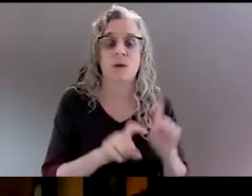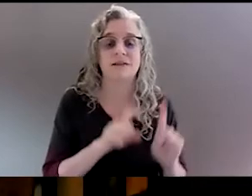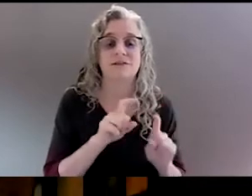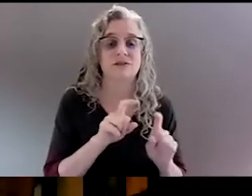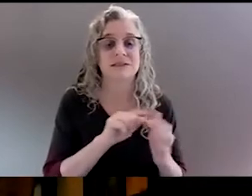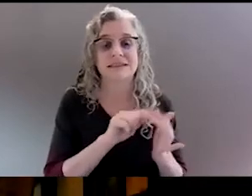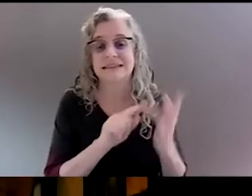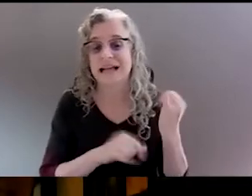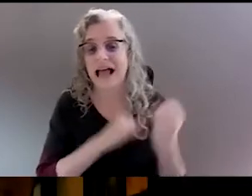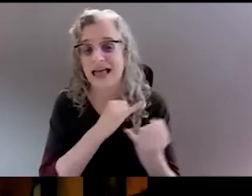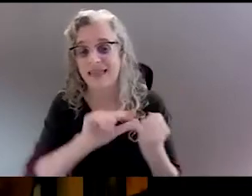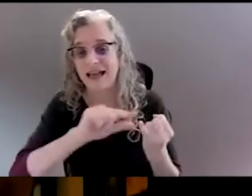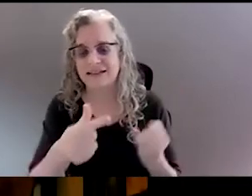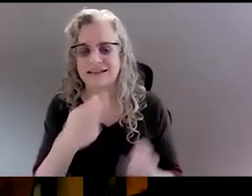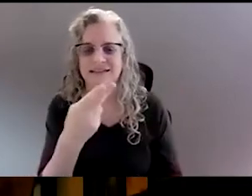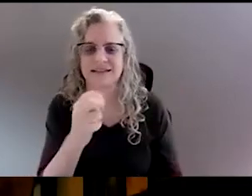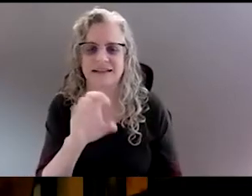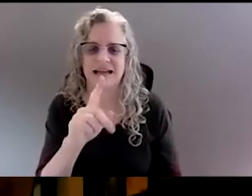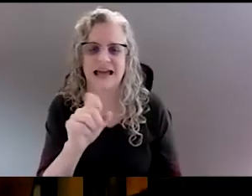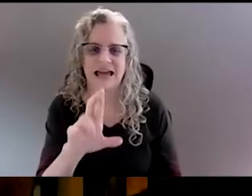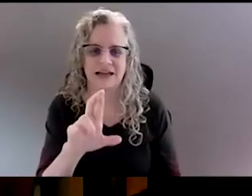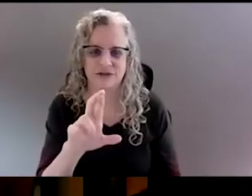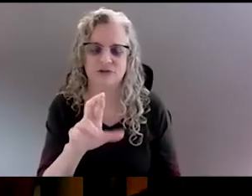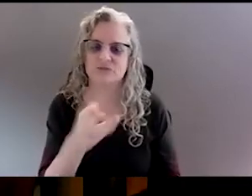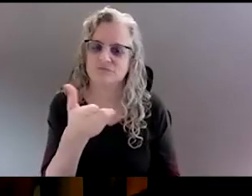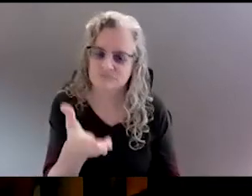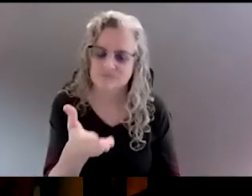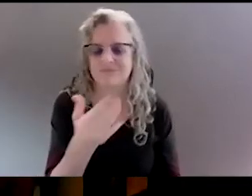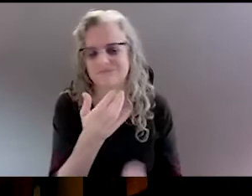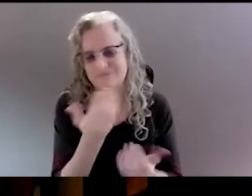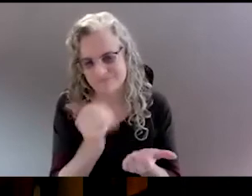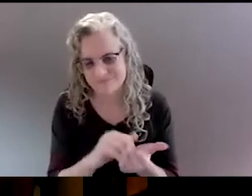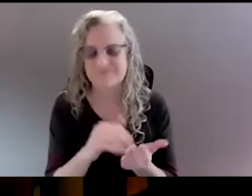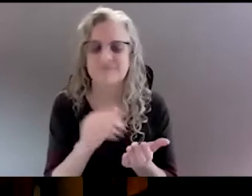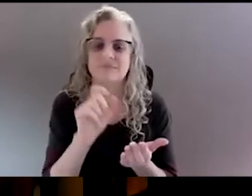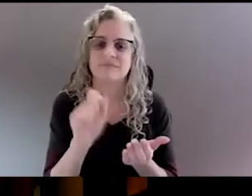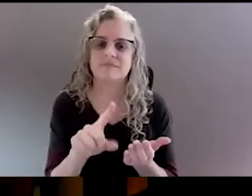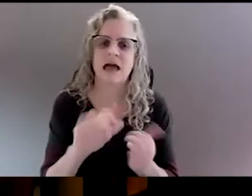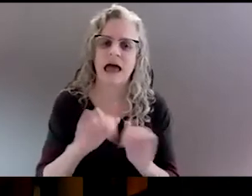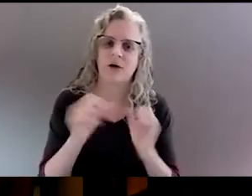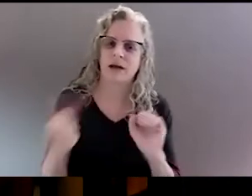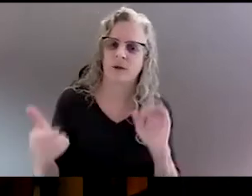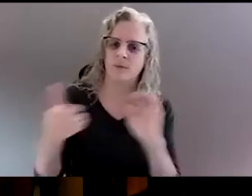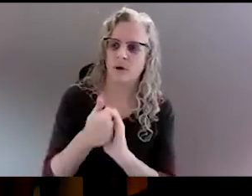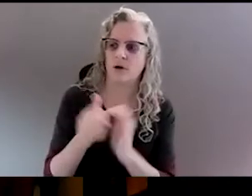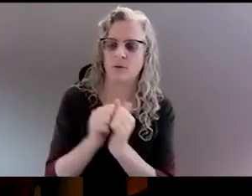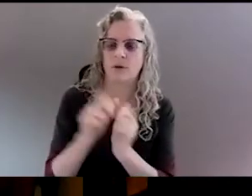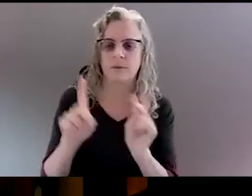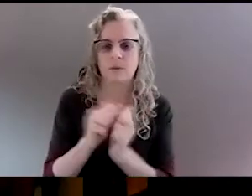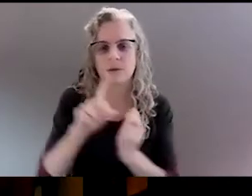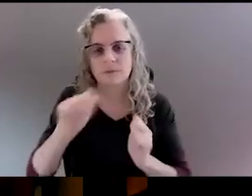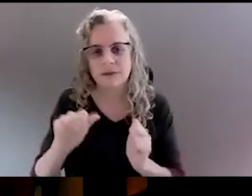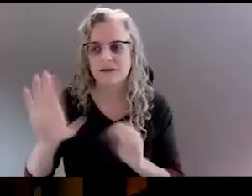Again, what can we do in partnership with people with disabilities and their families